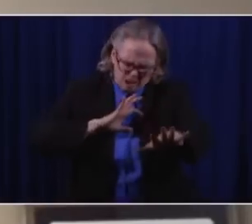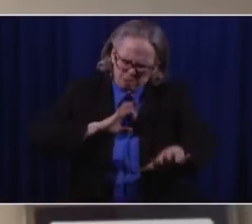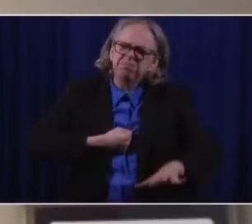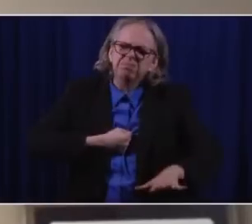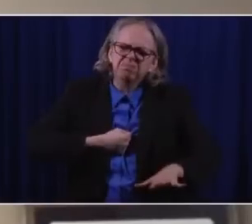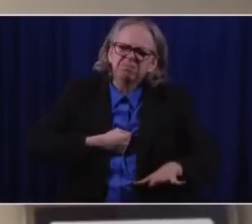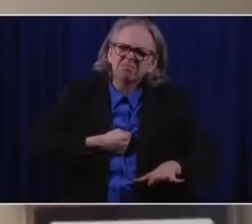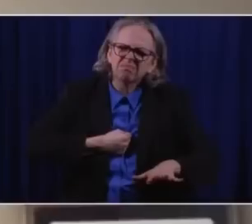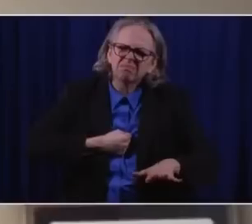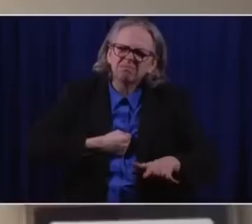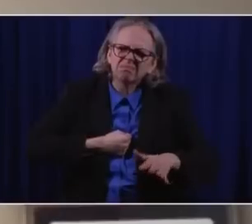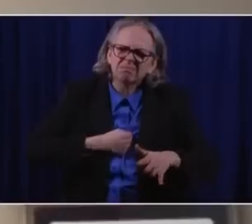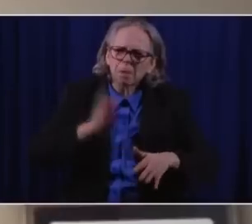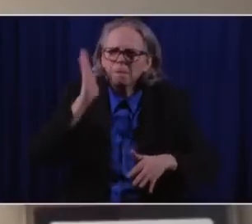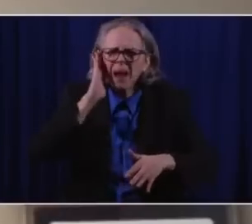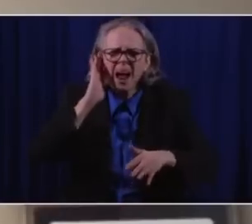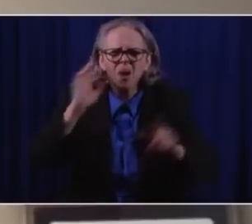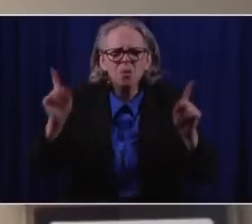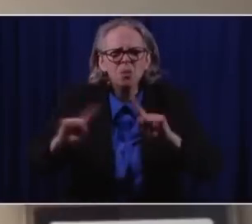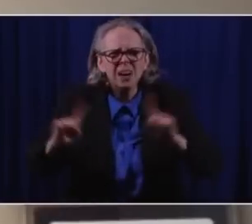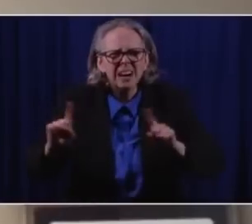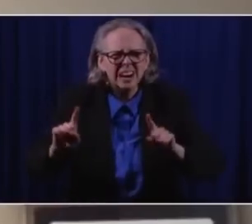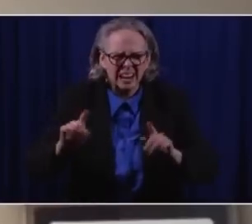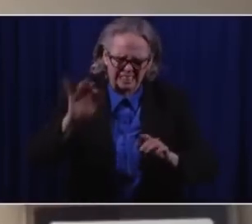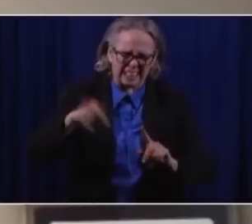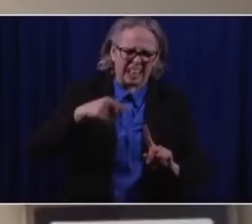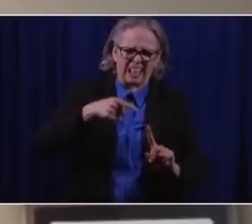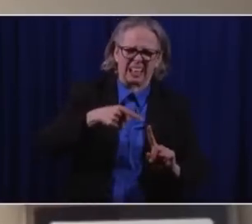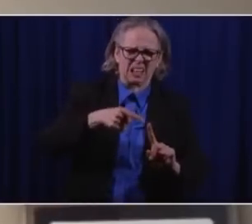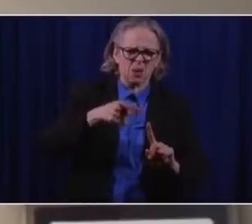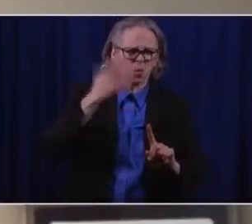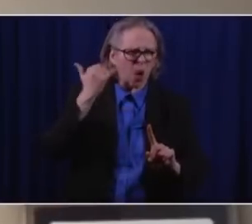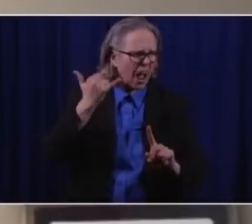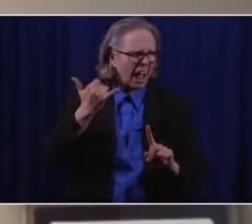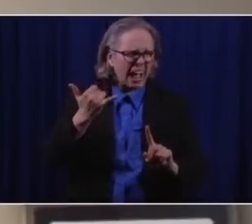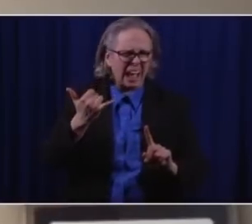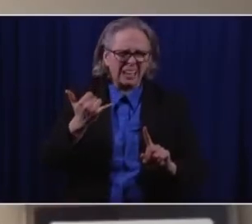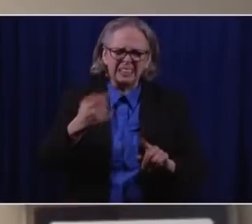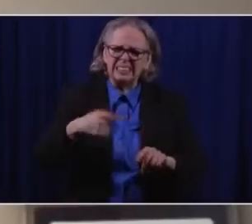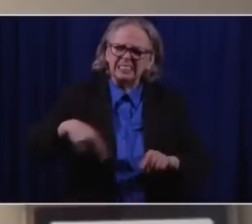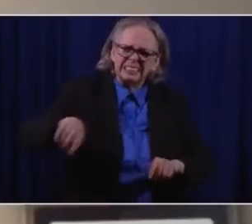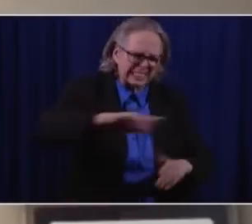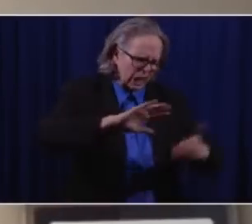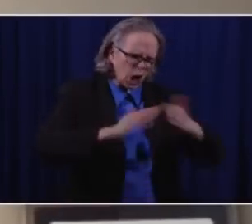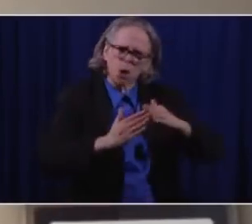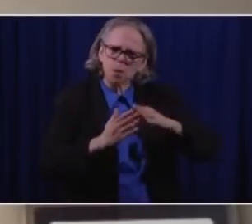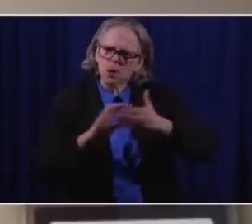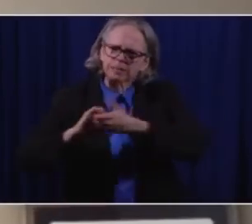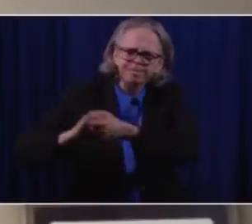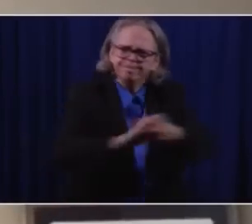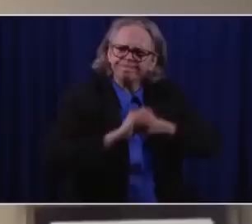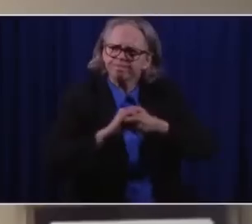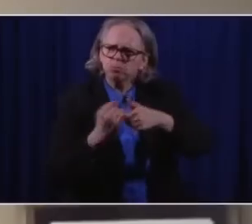kinds of things that make me say that we need community support now. We do not want to repeat her